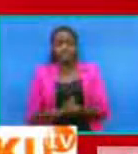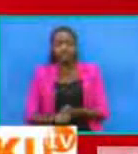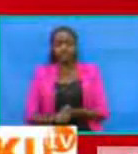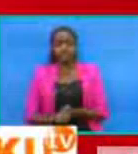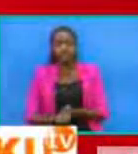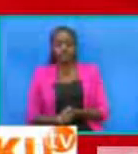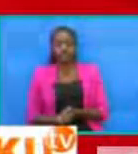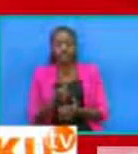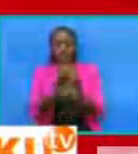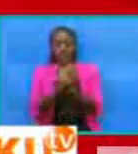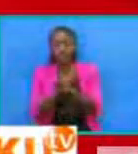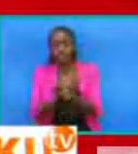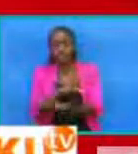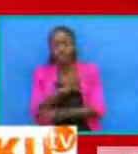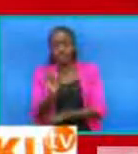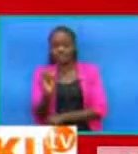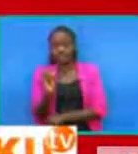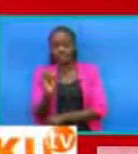from independent